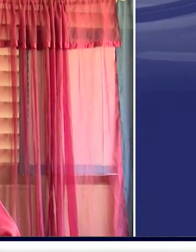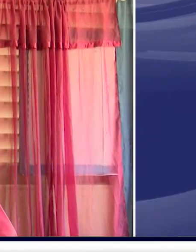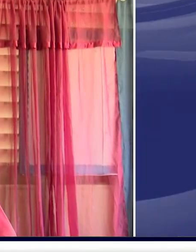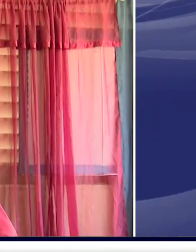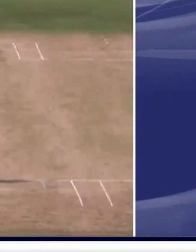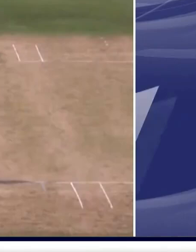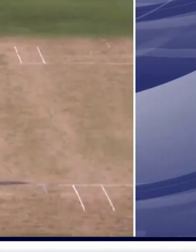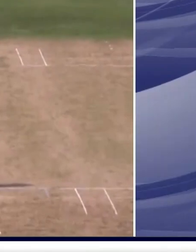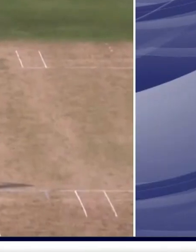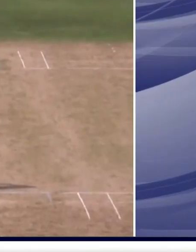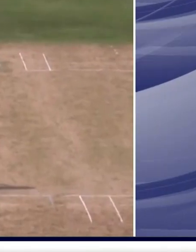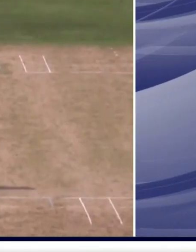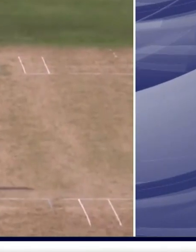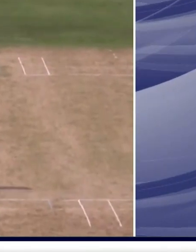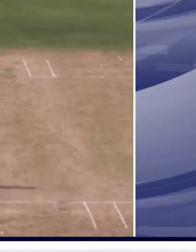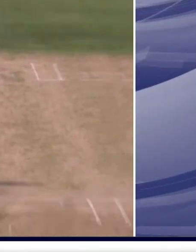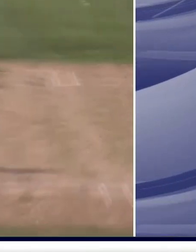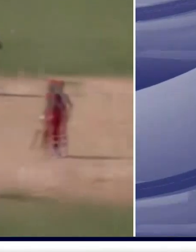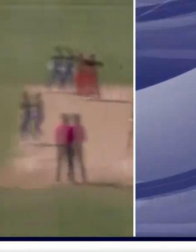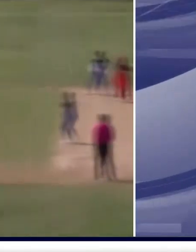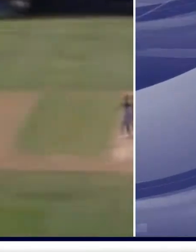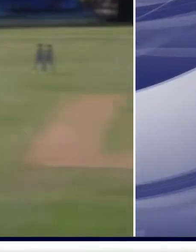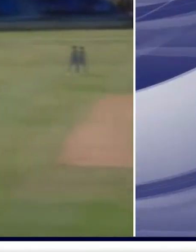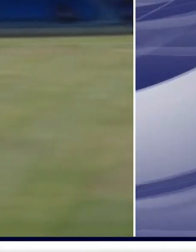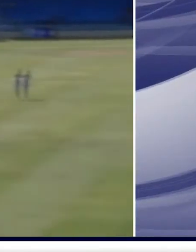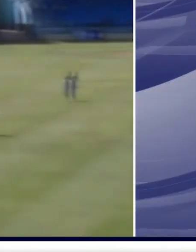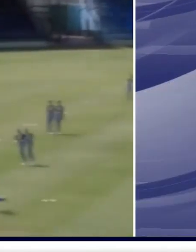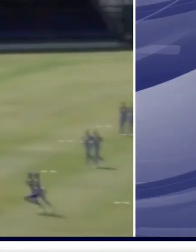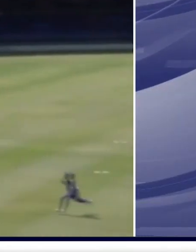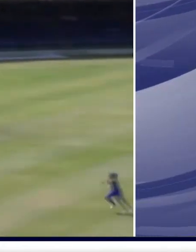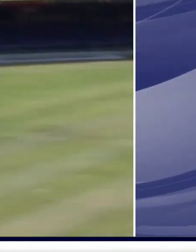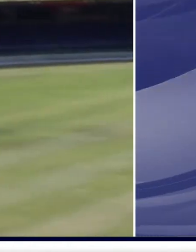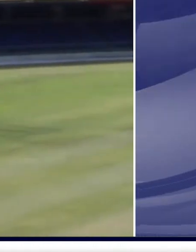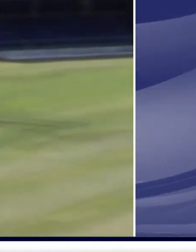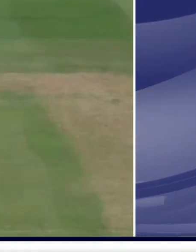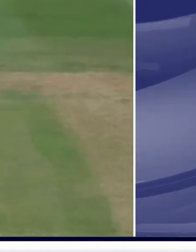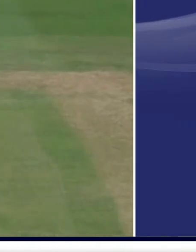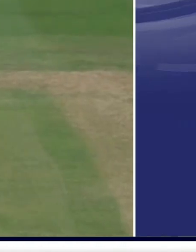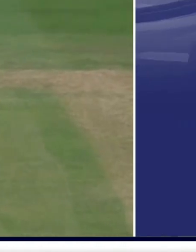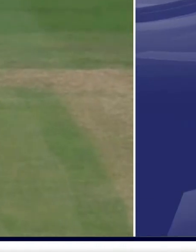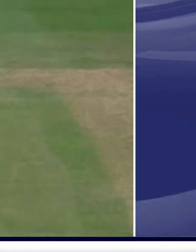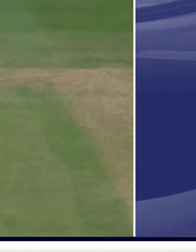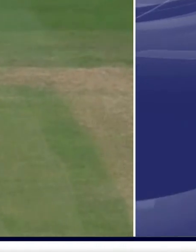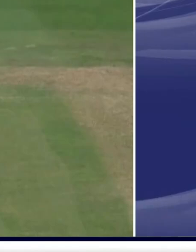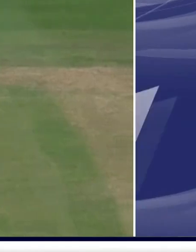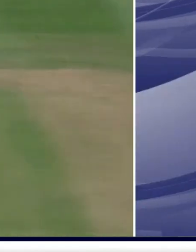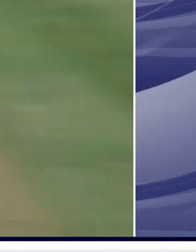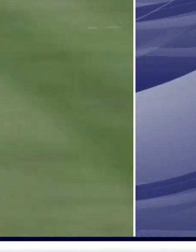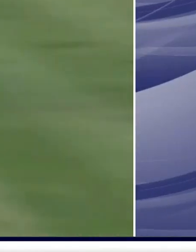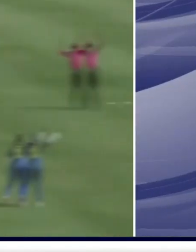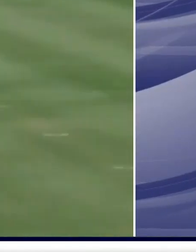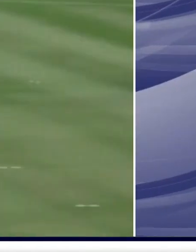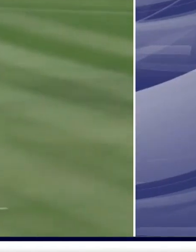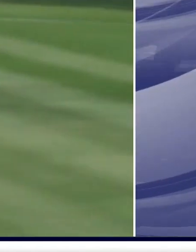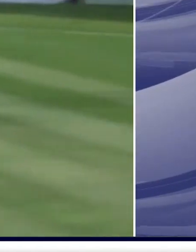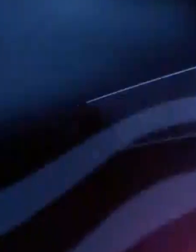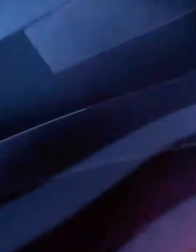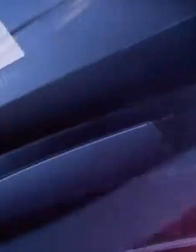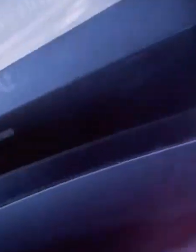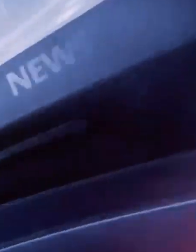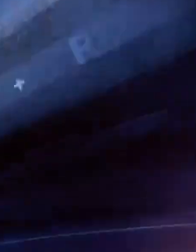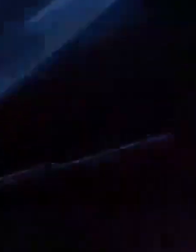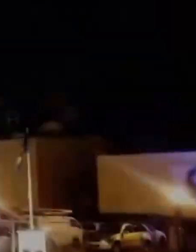North. And in sports, Barbados women lose their opening match of CWI T20